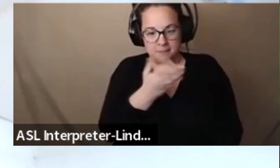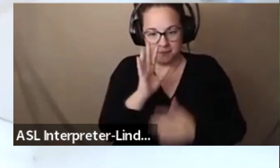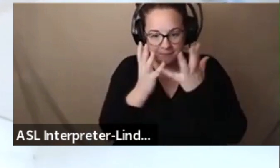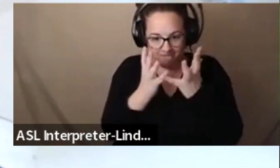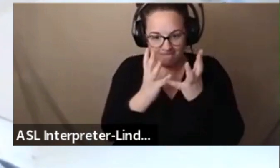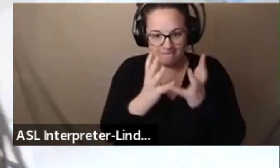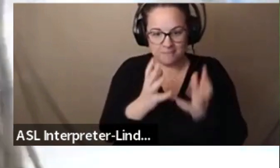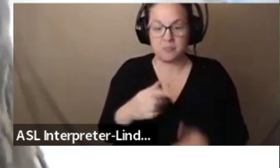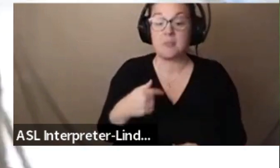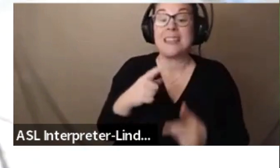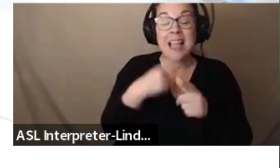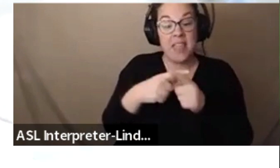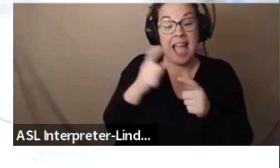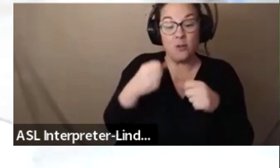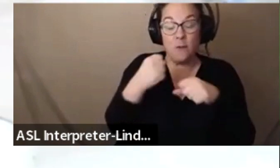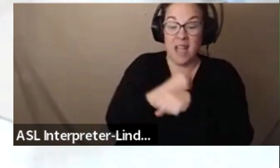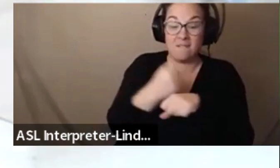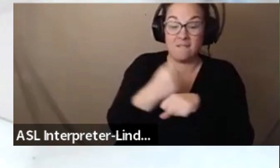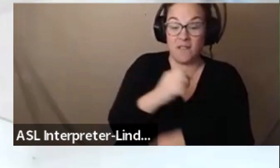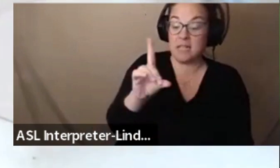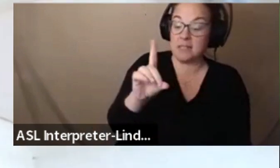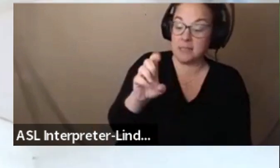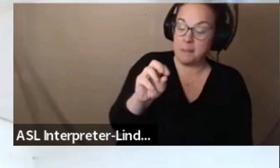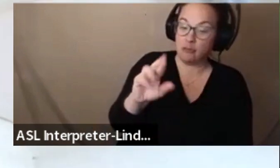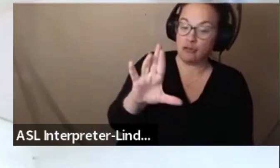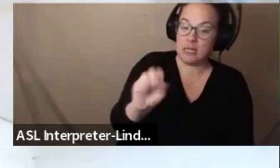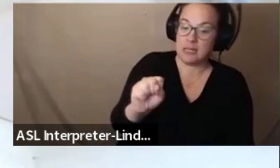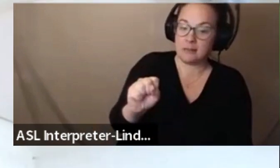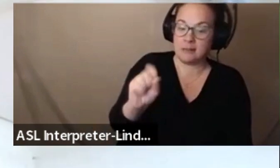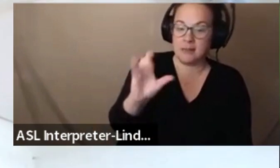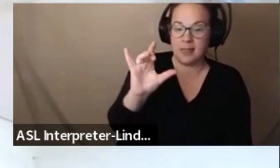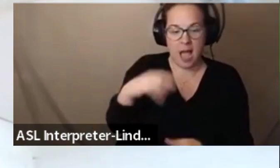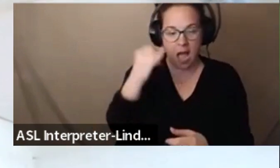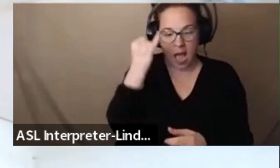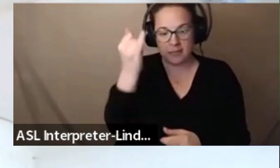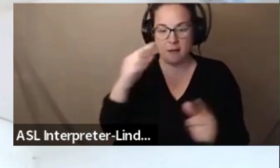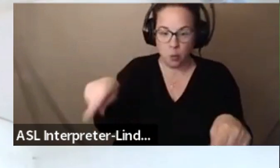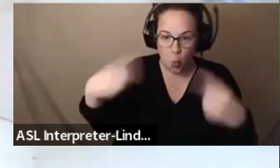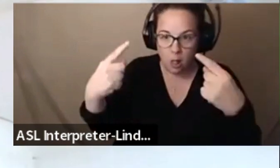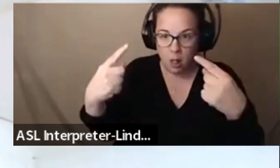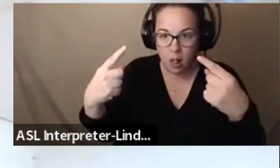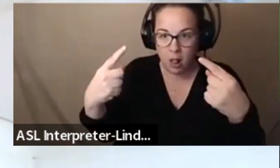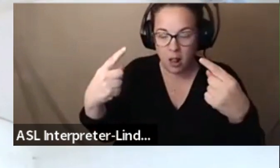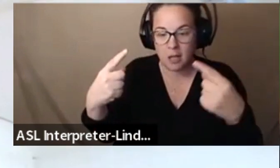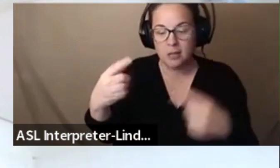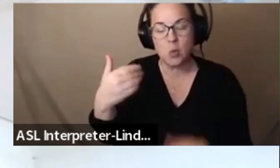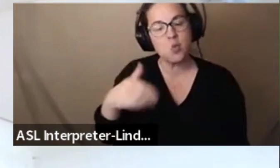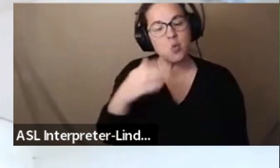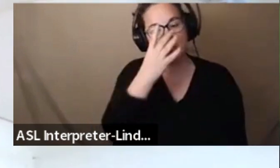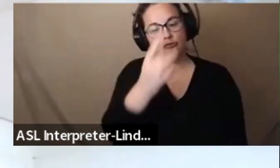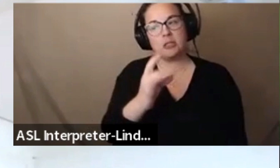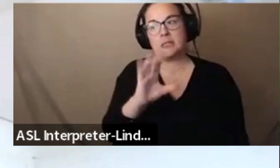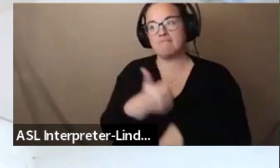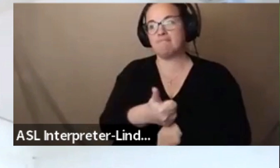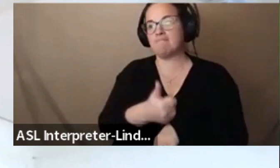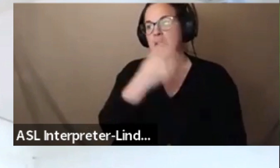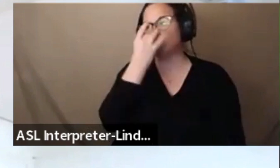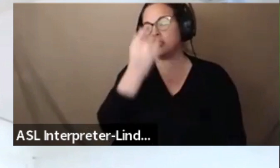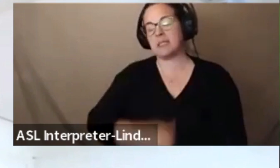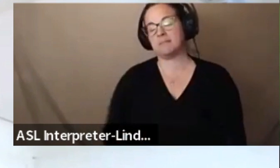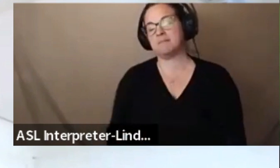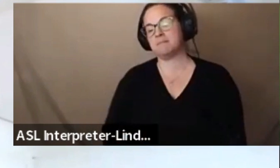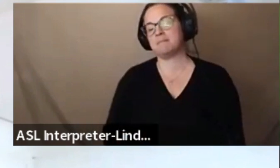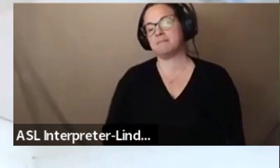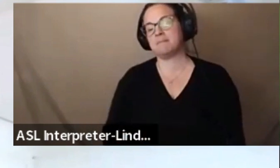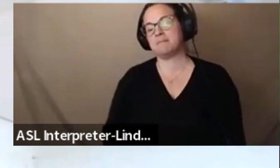then when he has to fight Demetrius, and they're talking about having a duel, that's a very